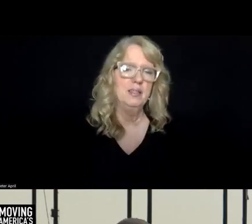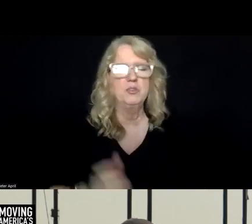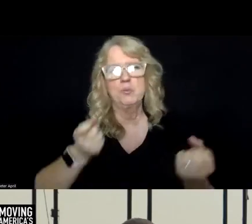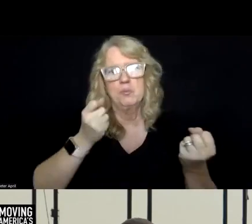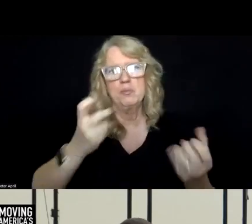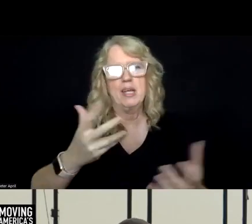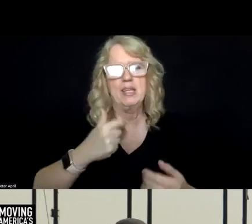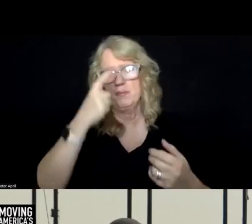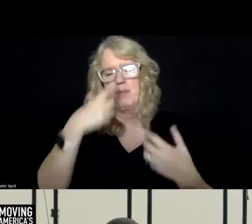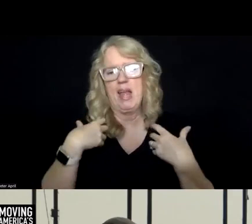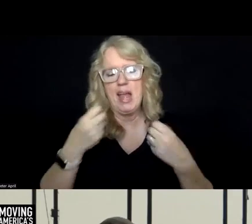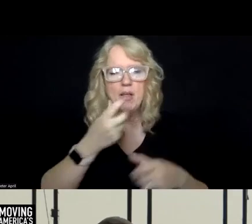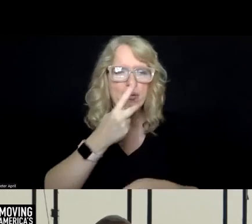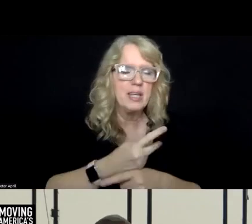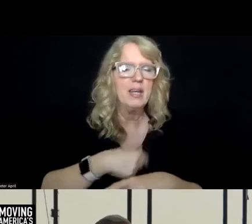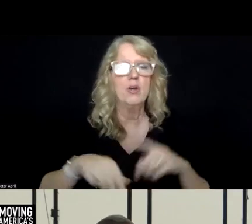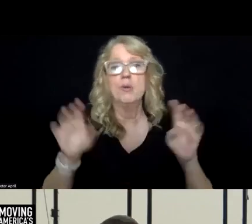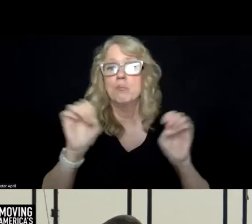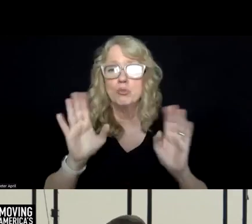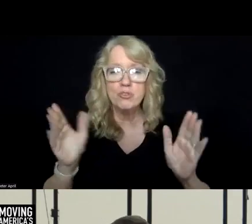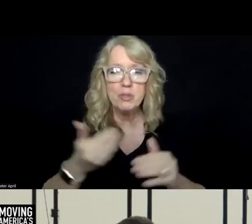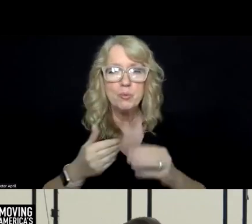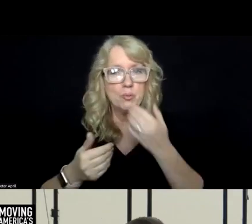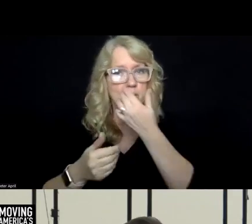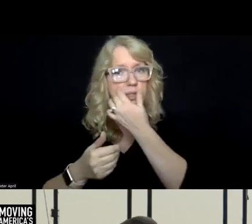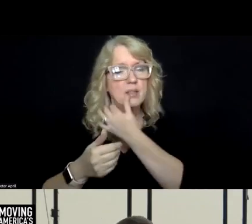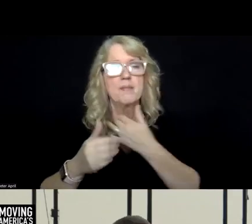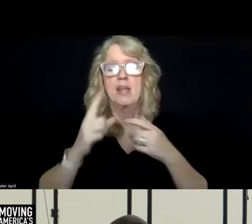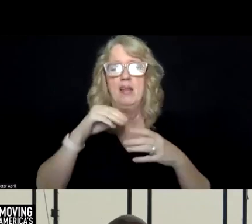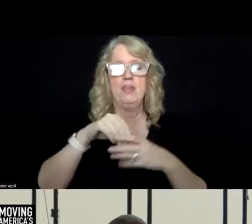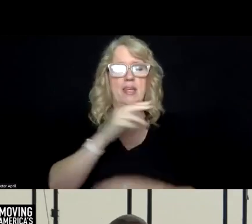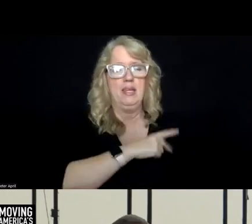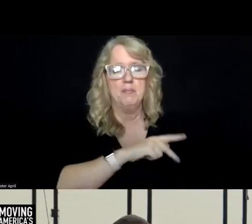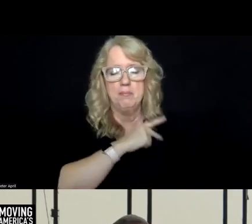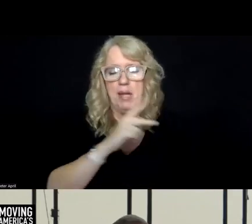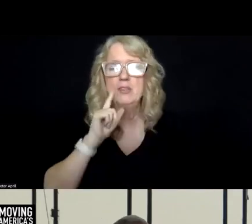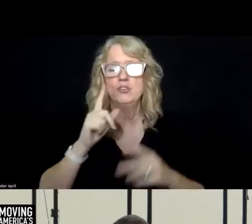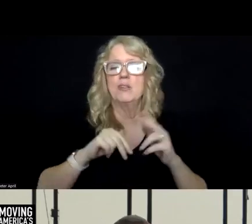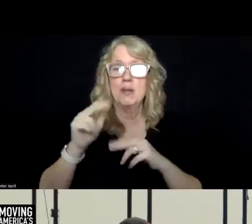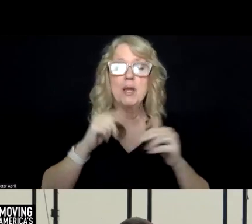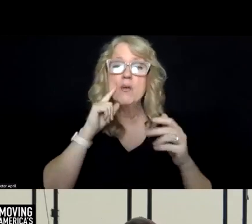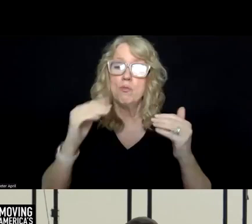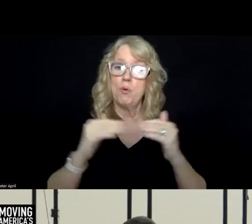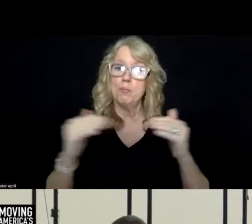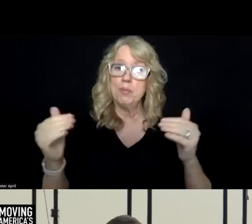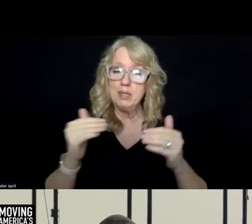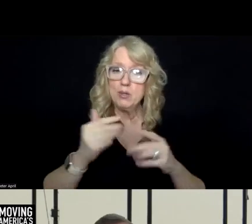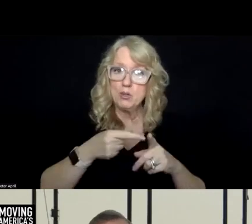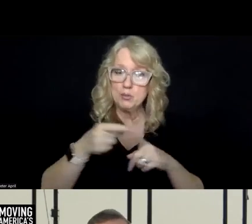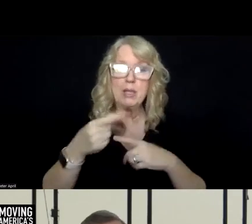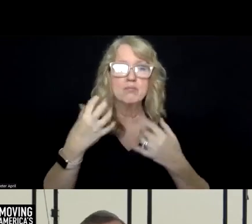healthcare settings, including emergency rooms and inpatient facilities. And for peer specialists, this is really a